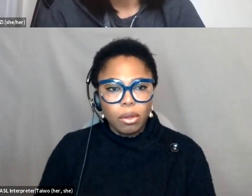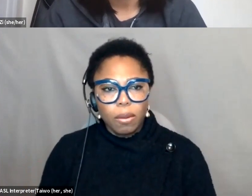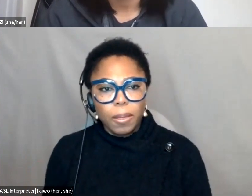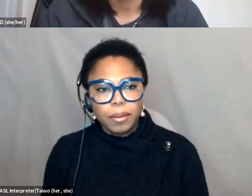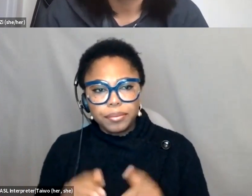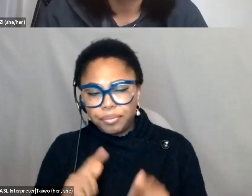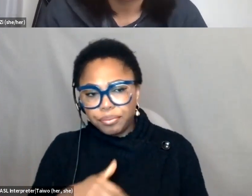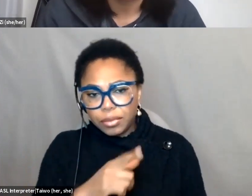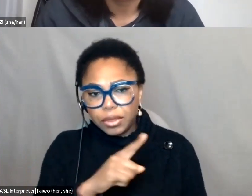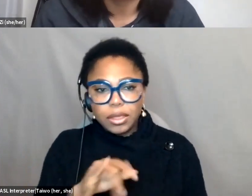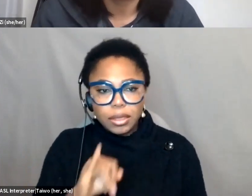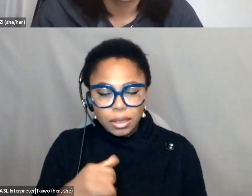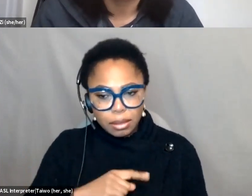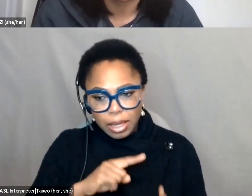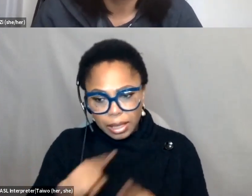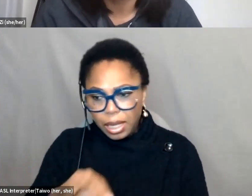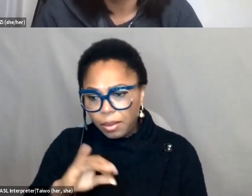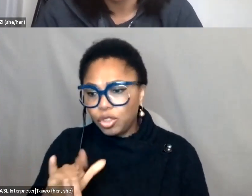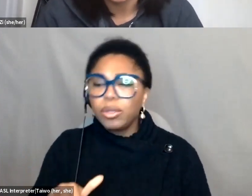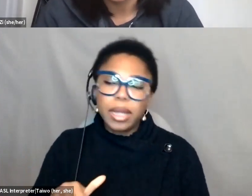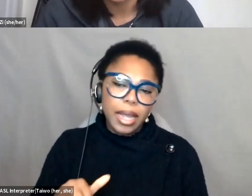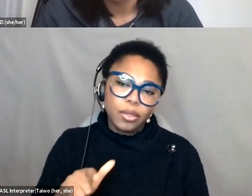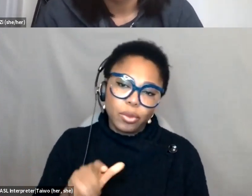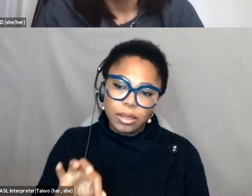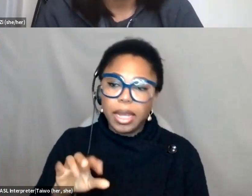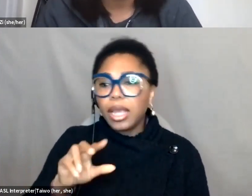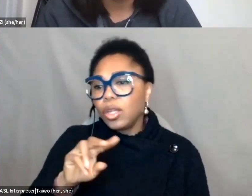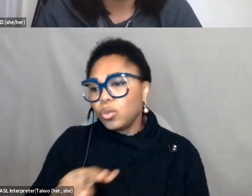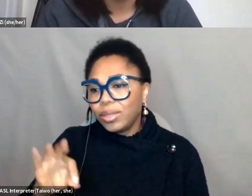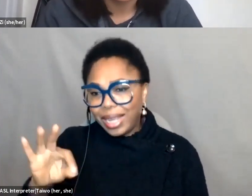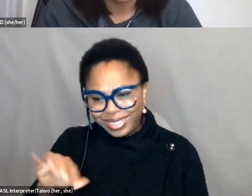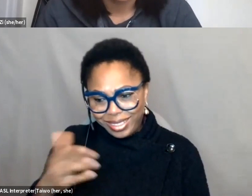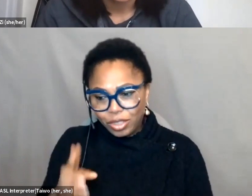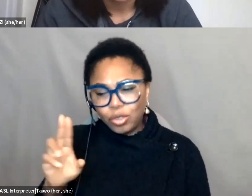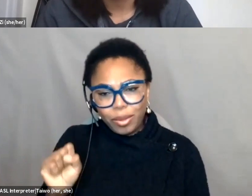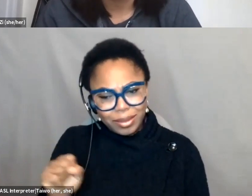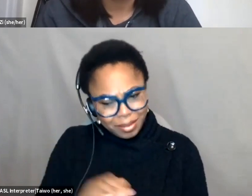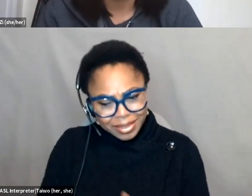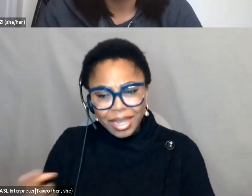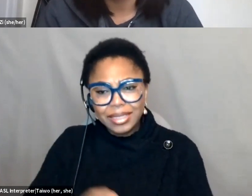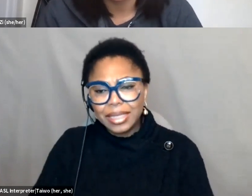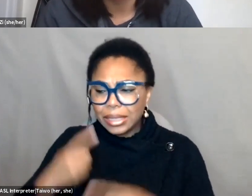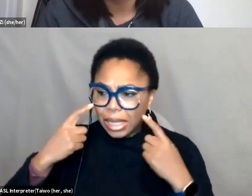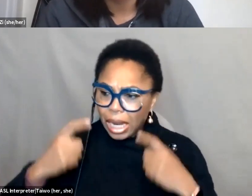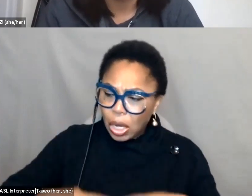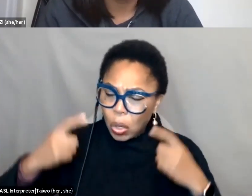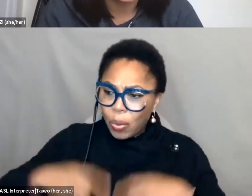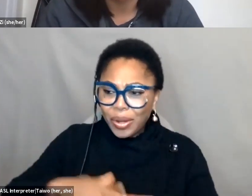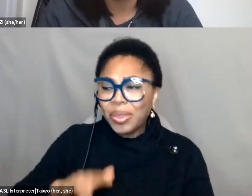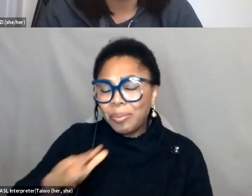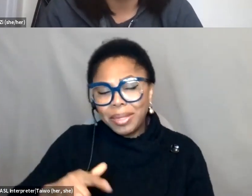I came to the United States on July 29, 2019. It was a nice day. I cried on the plane